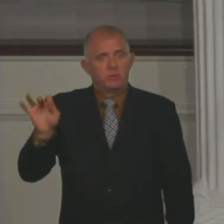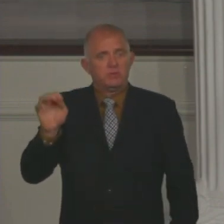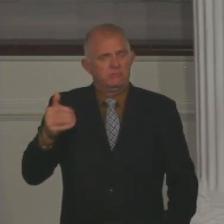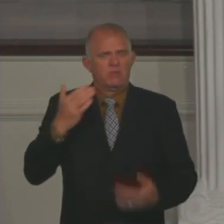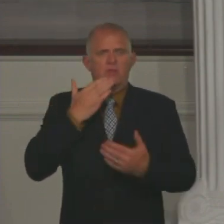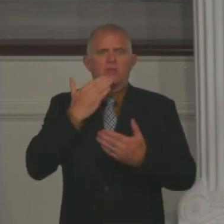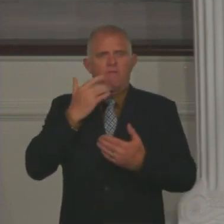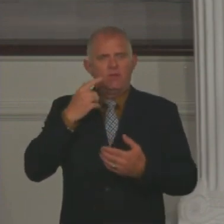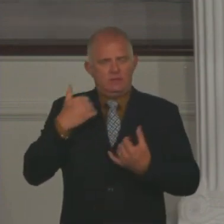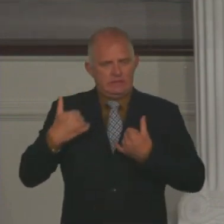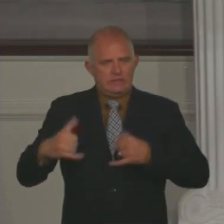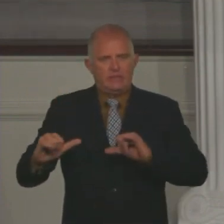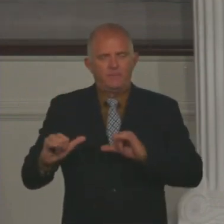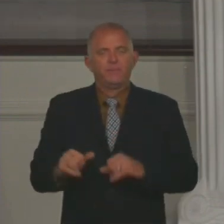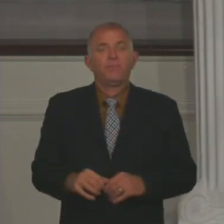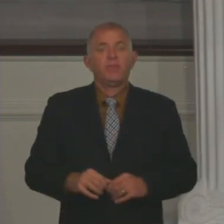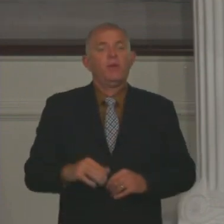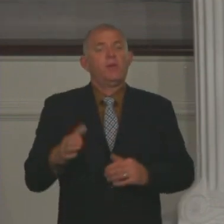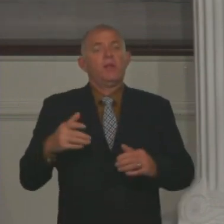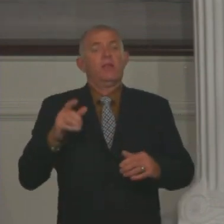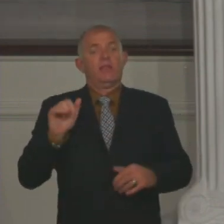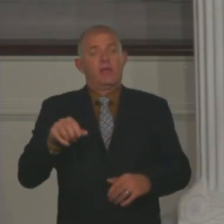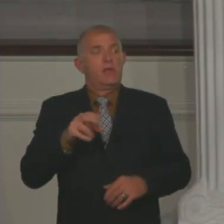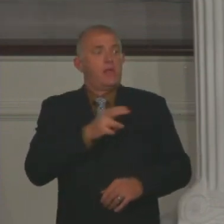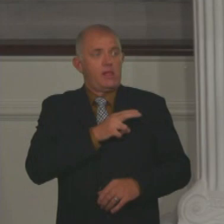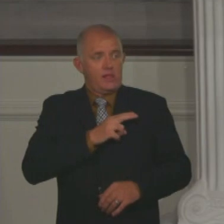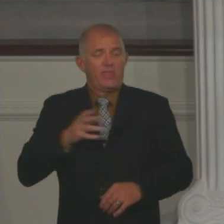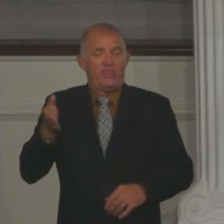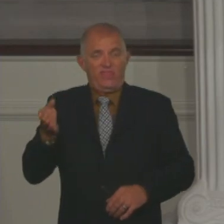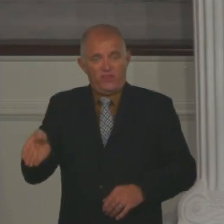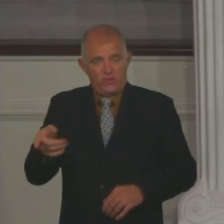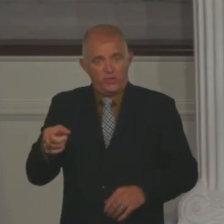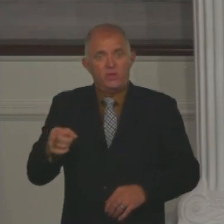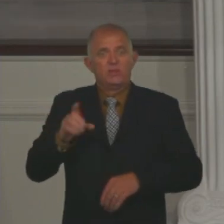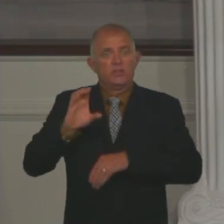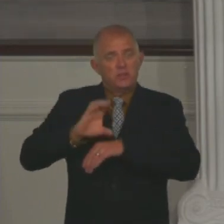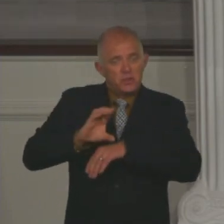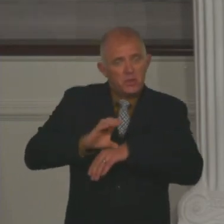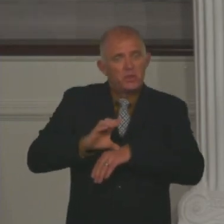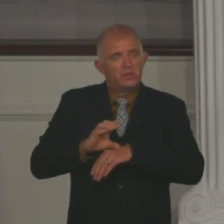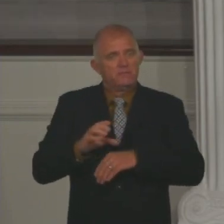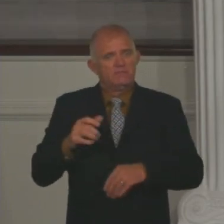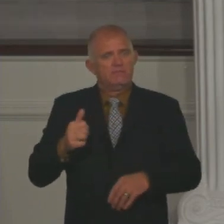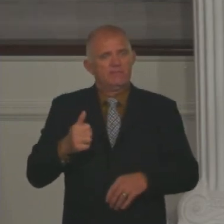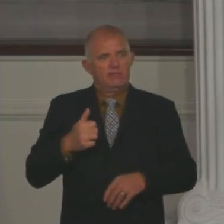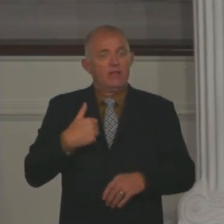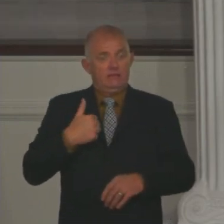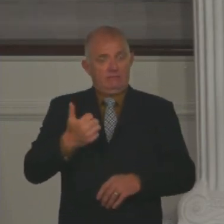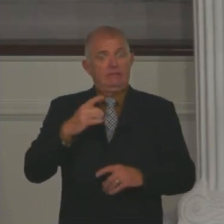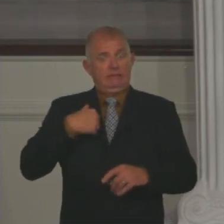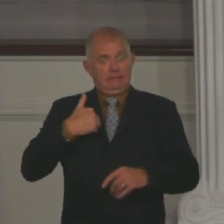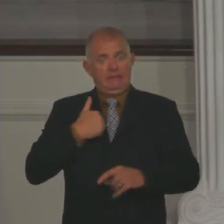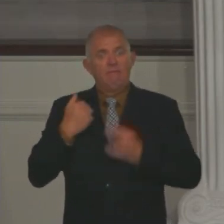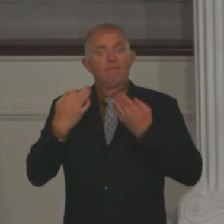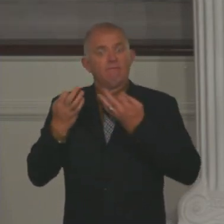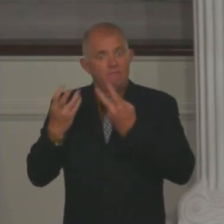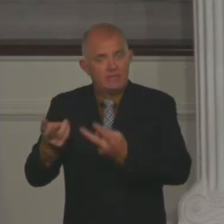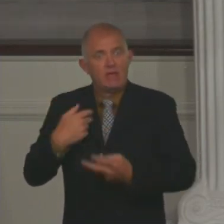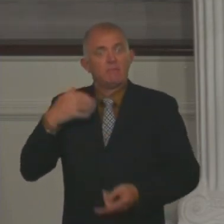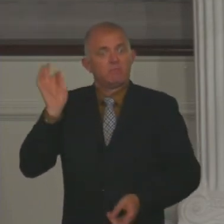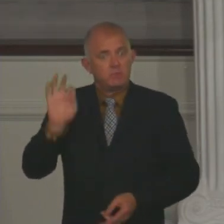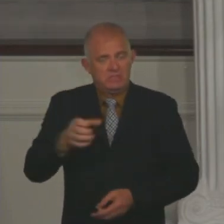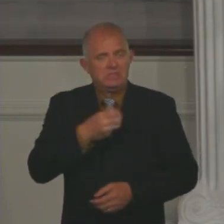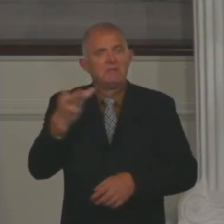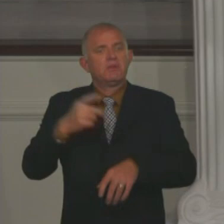that. But he was there preaching at that great church. I've been there numbers of times. I've had the joy to preach there several times.